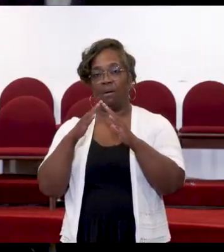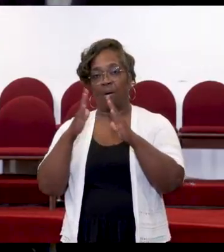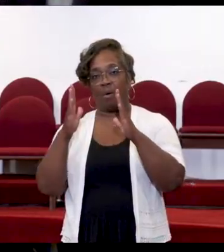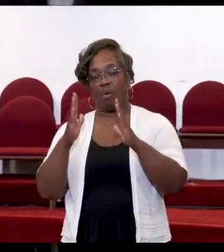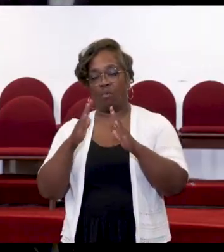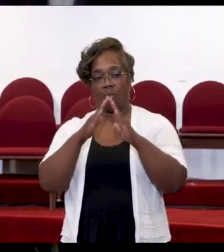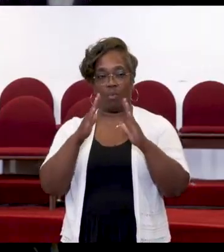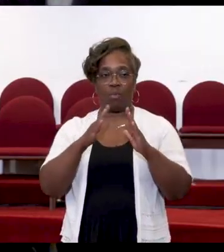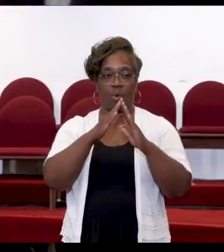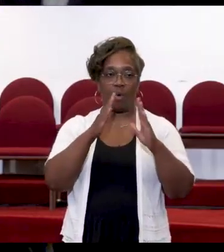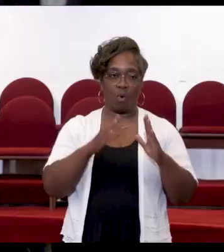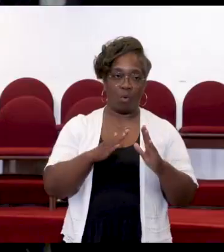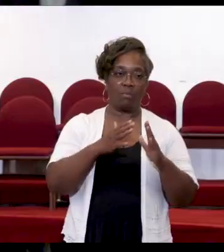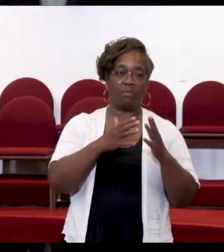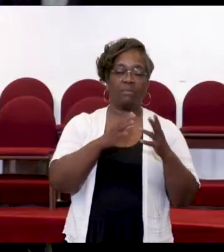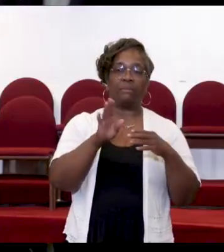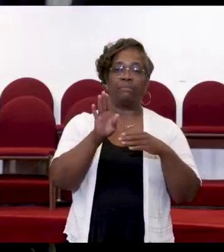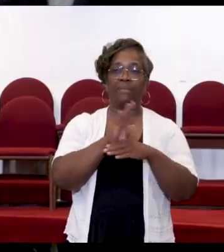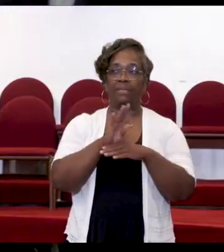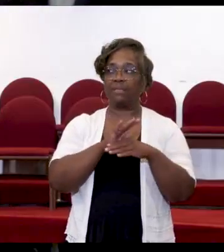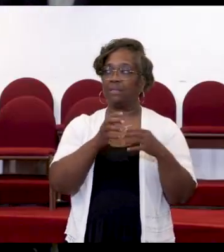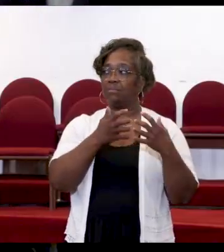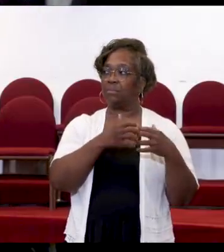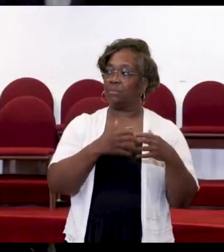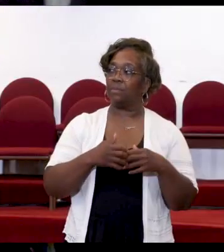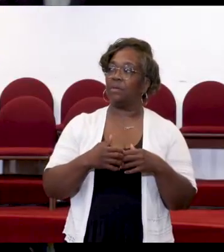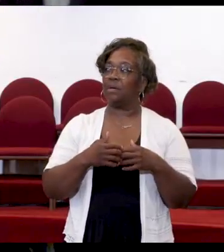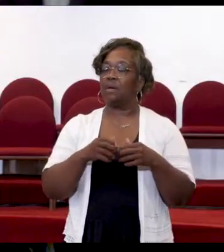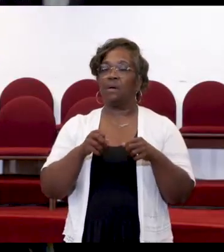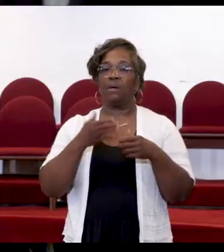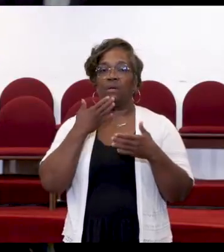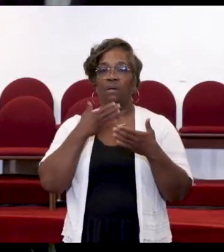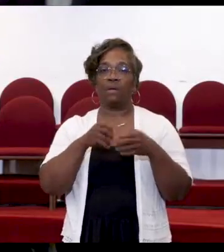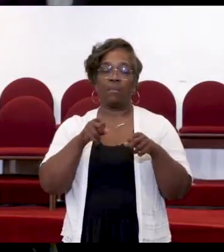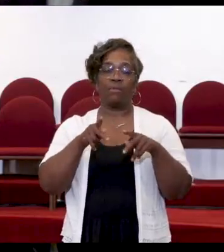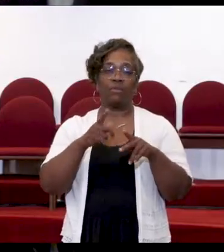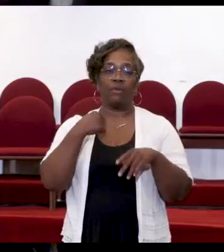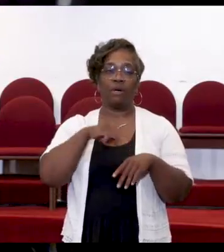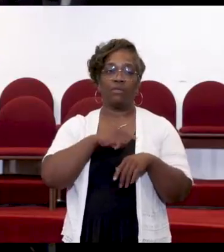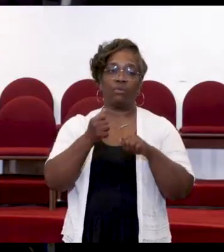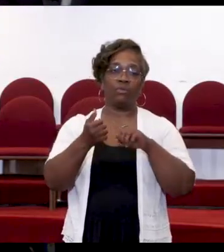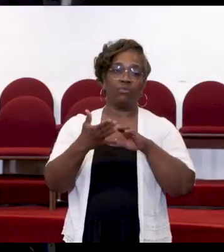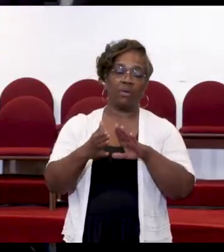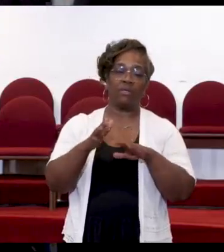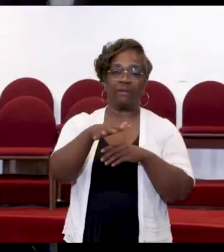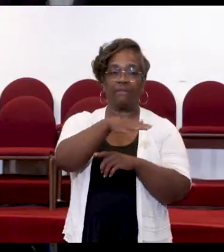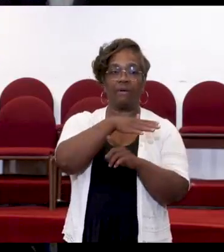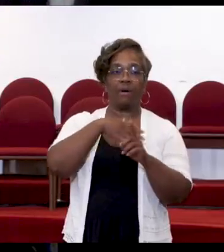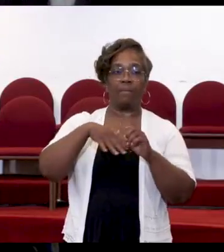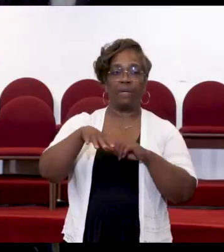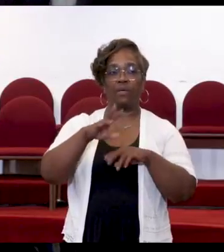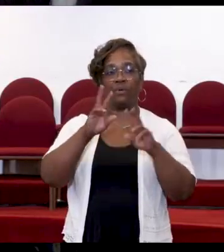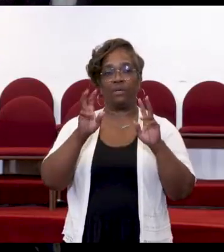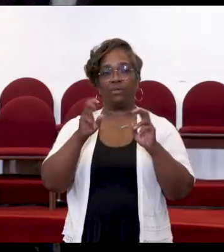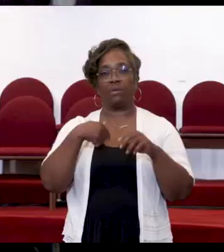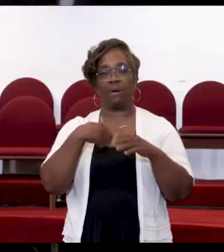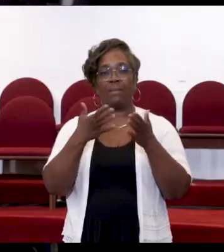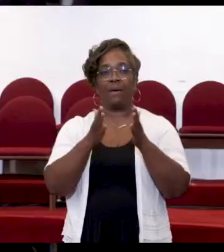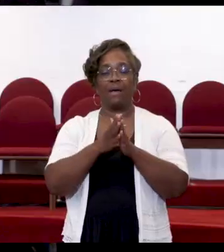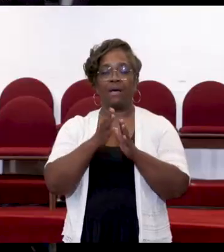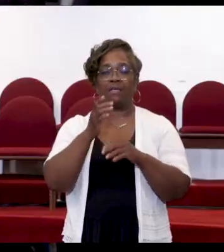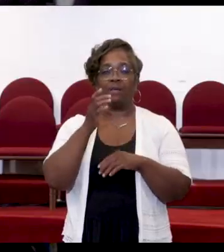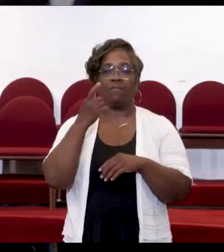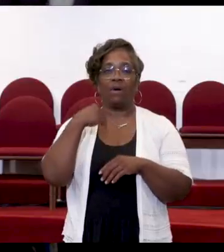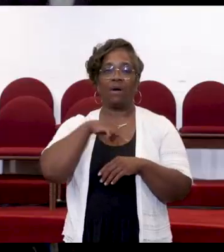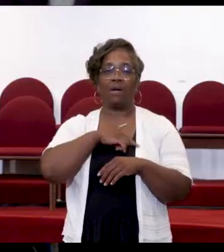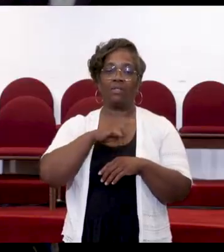an opportunity now for us to look at buffering, address environmental issues. And I'm asking if you would put us at the forefront to